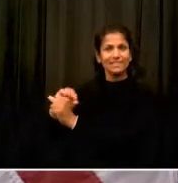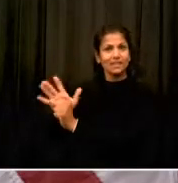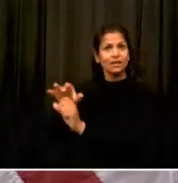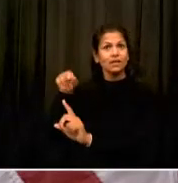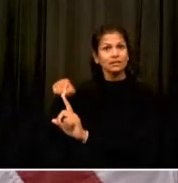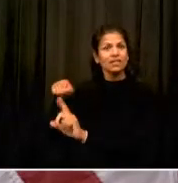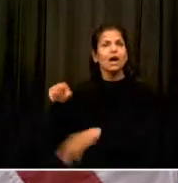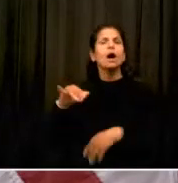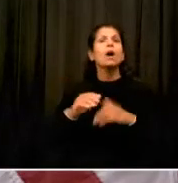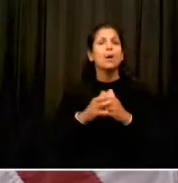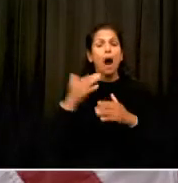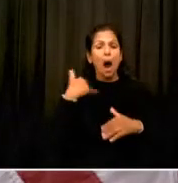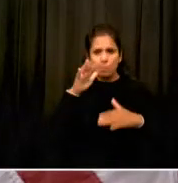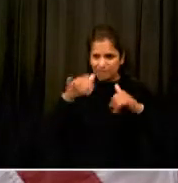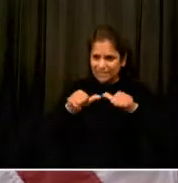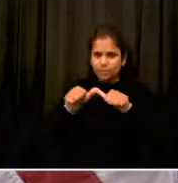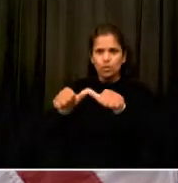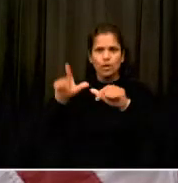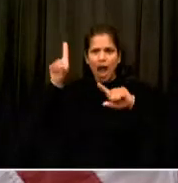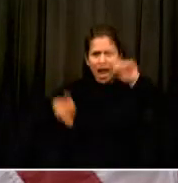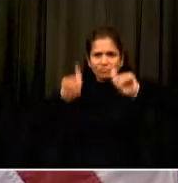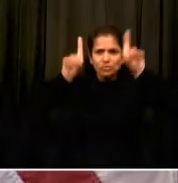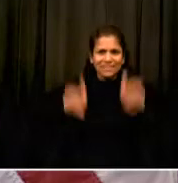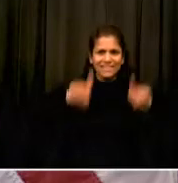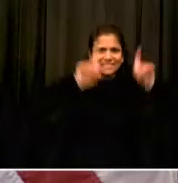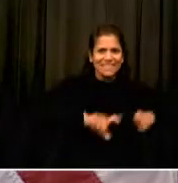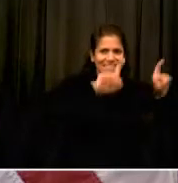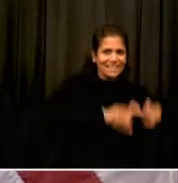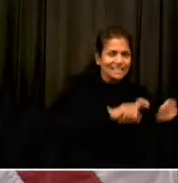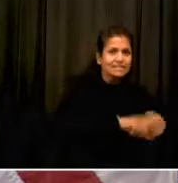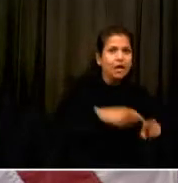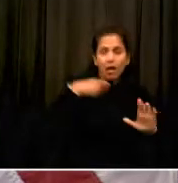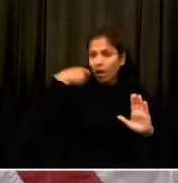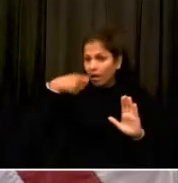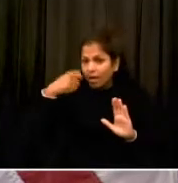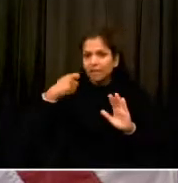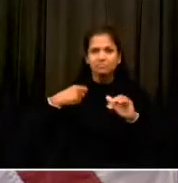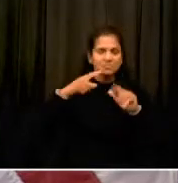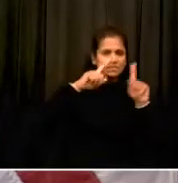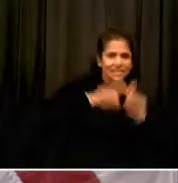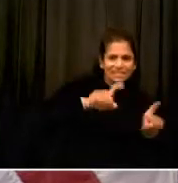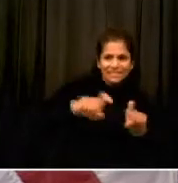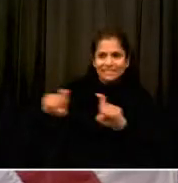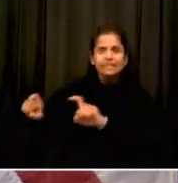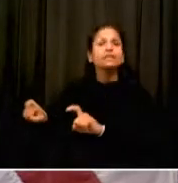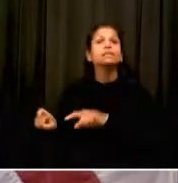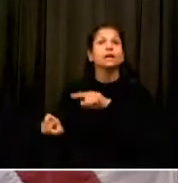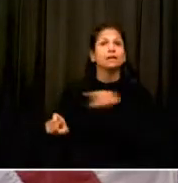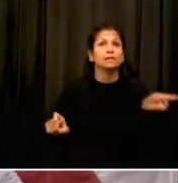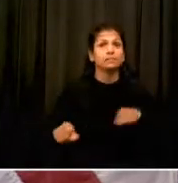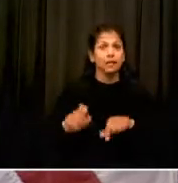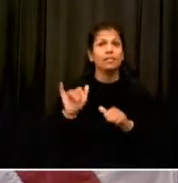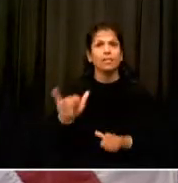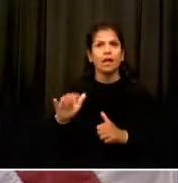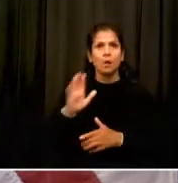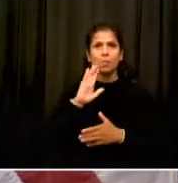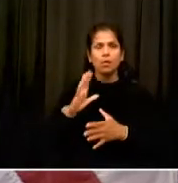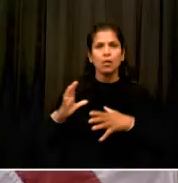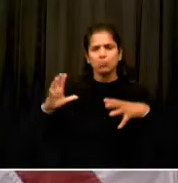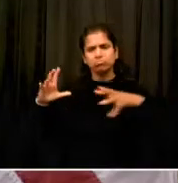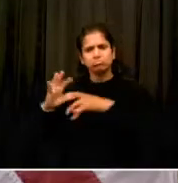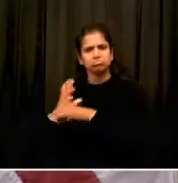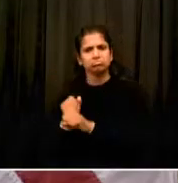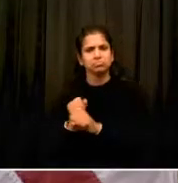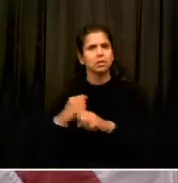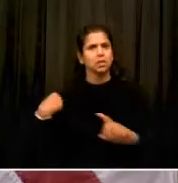minutes. But I want to frame things for you about what it has taken to get into phase 4 and how far